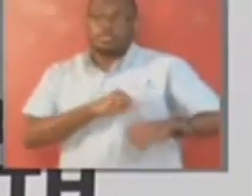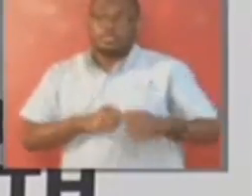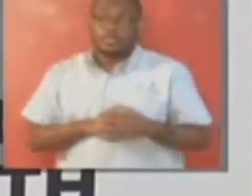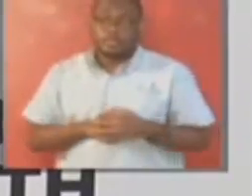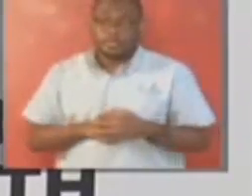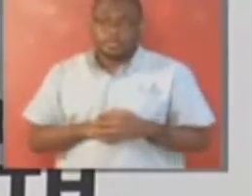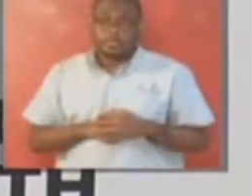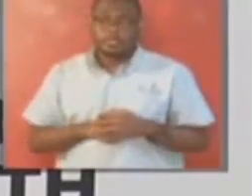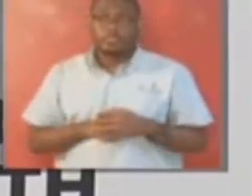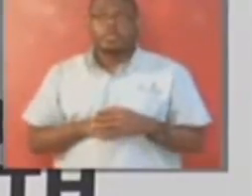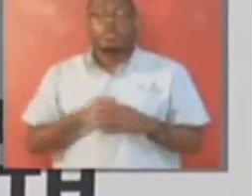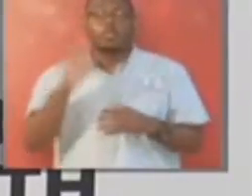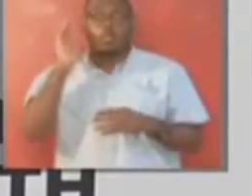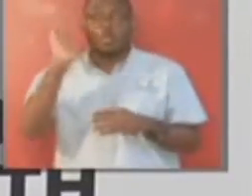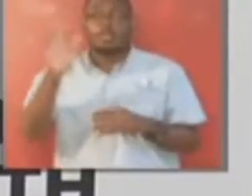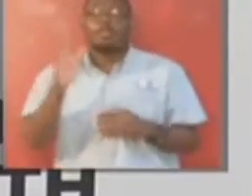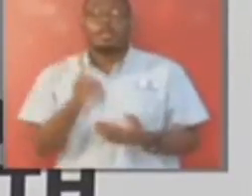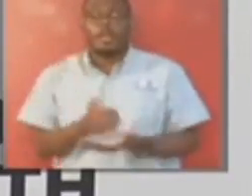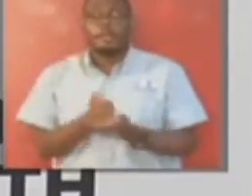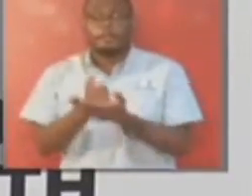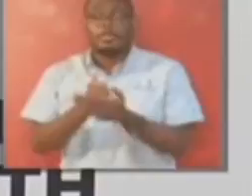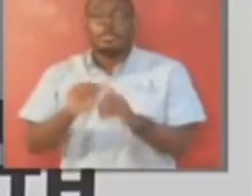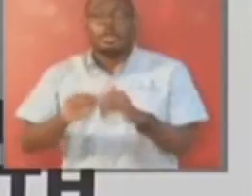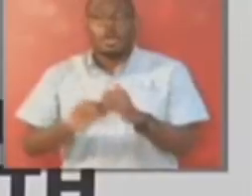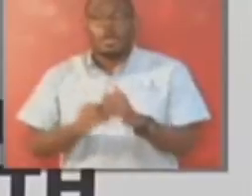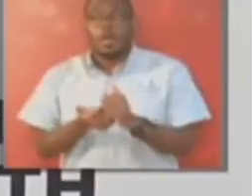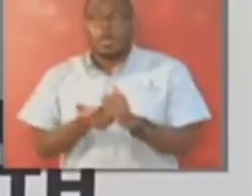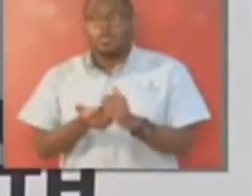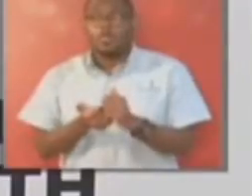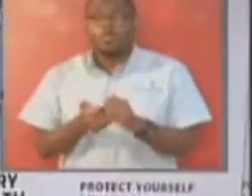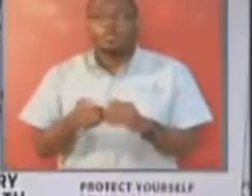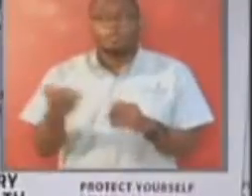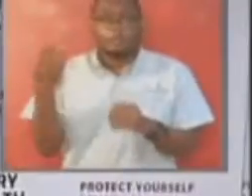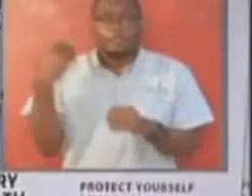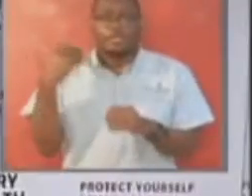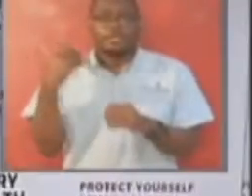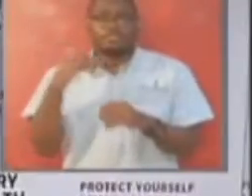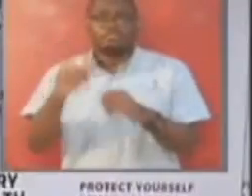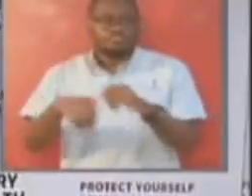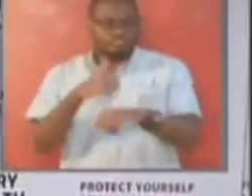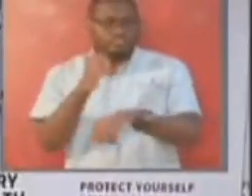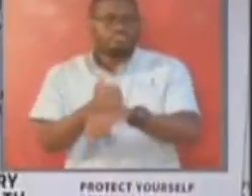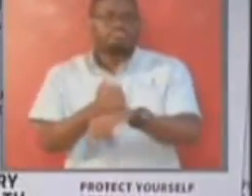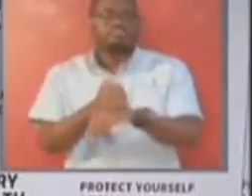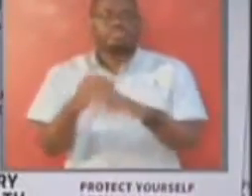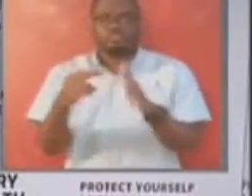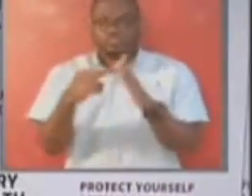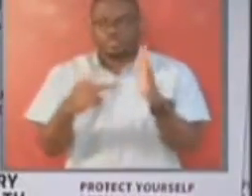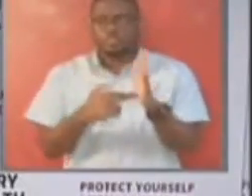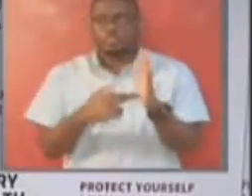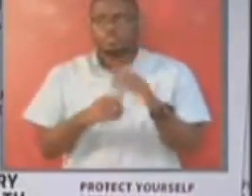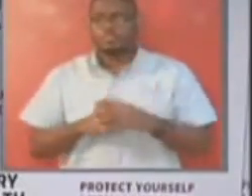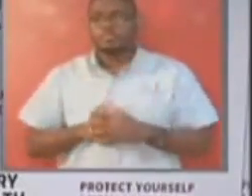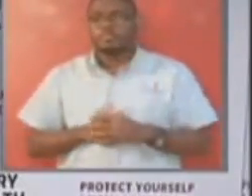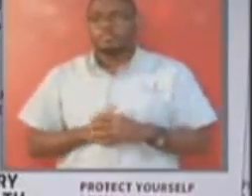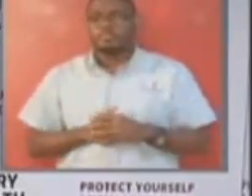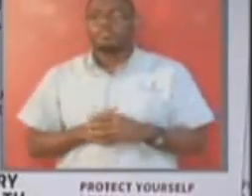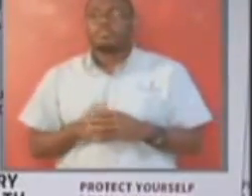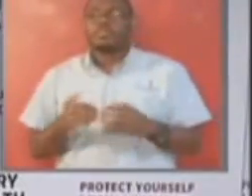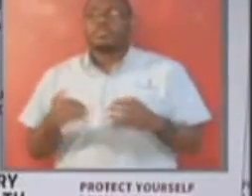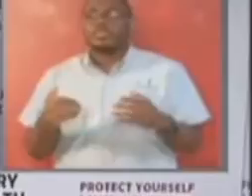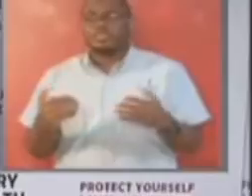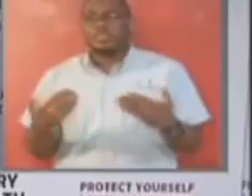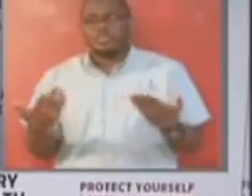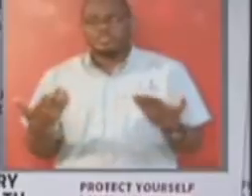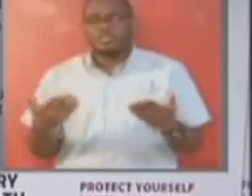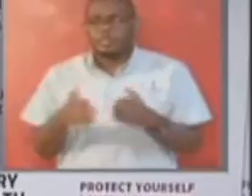greatly assist the way we have persons in quarantine and step down. Thank you, and we encourage the public, please, to work with us and to